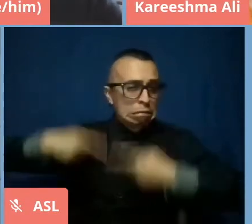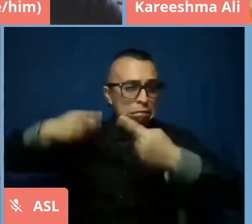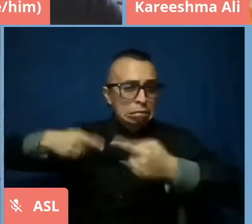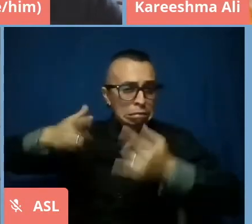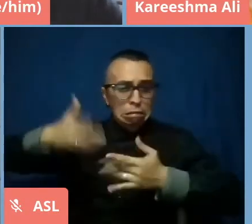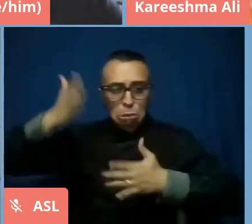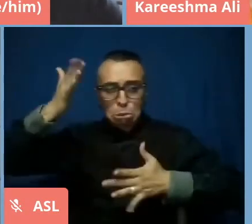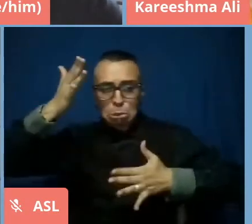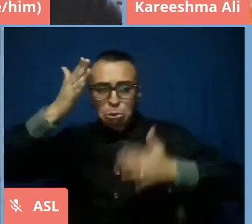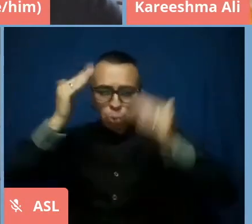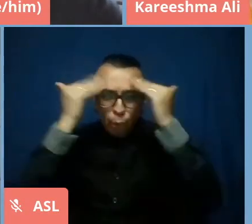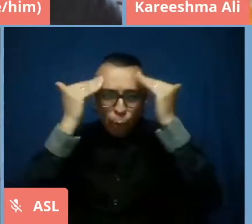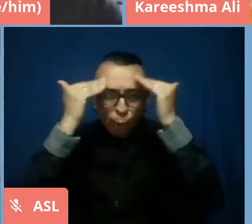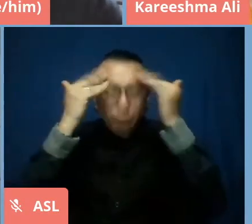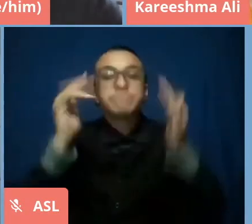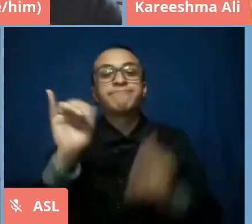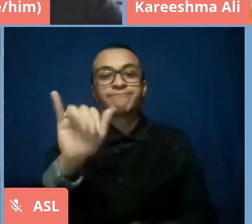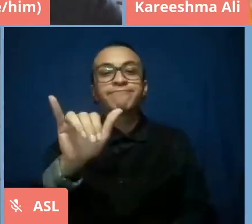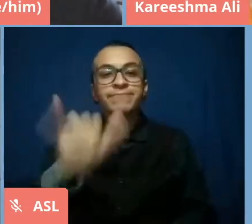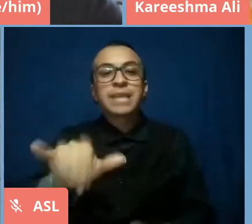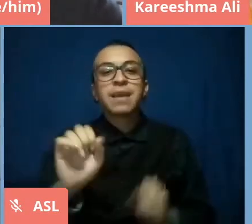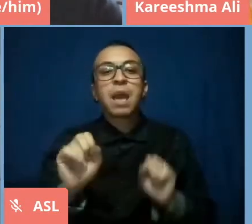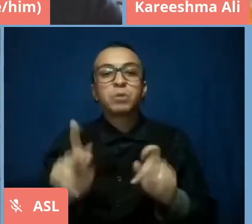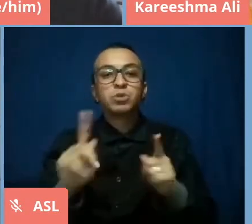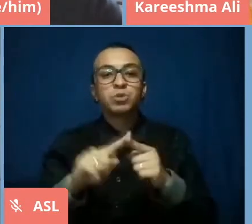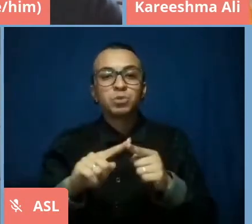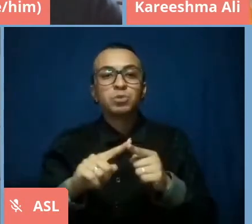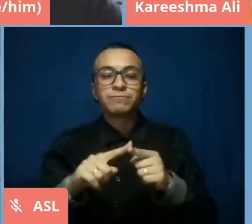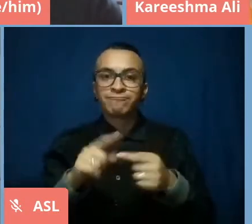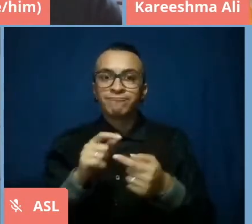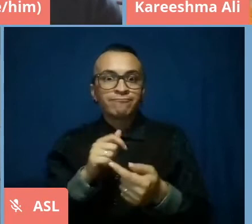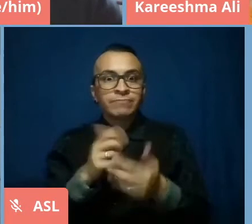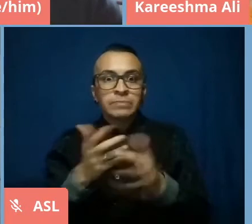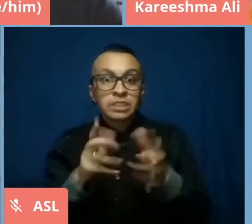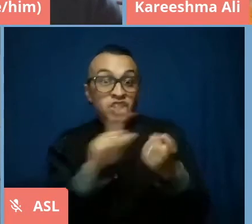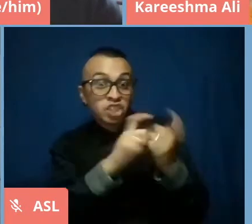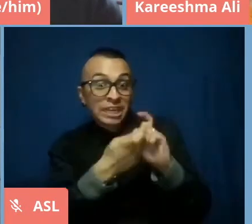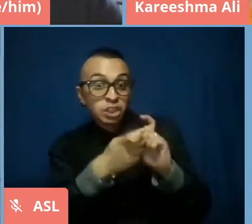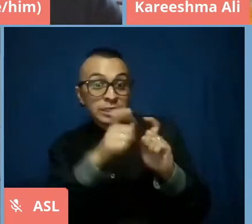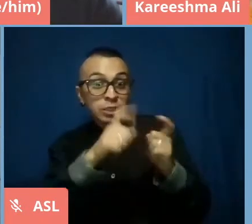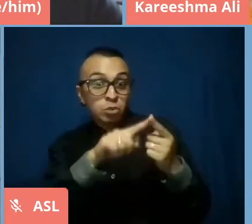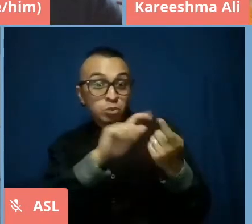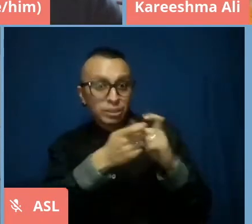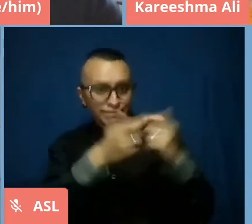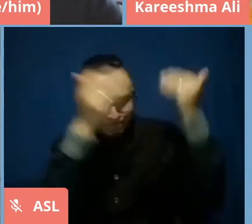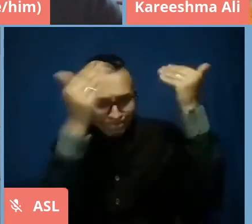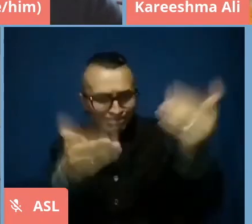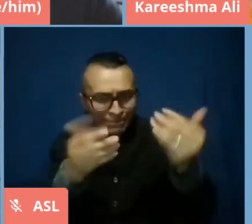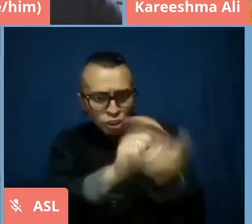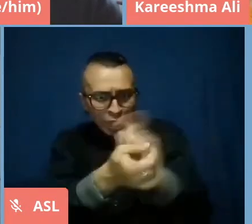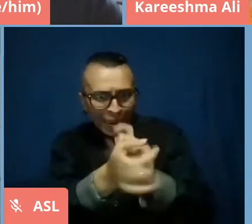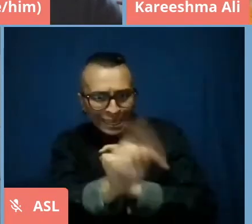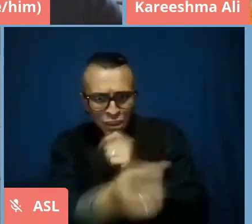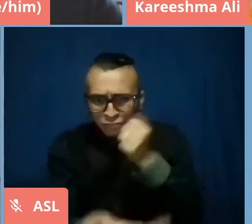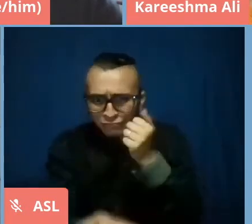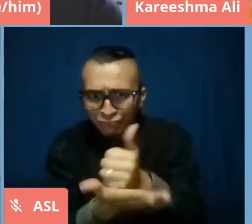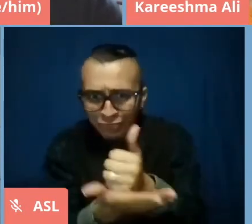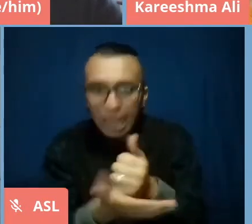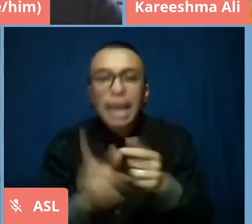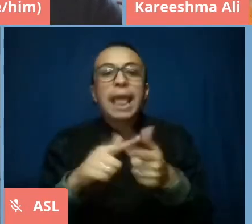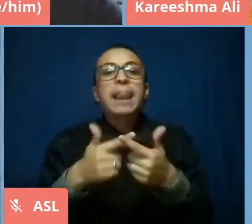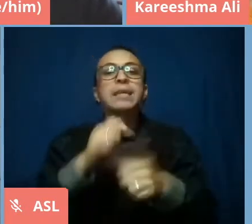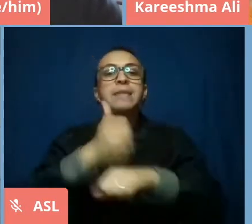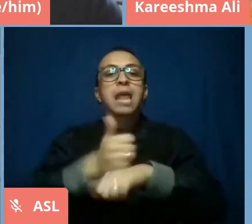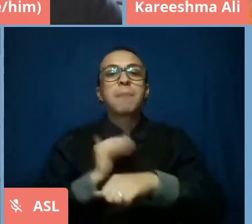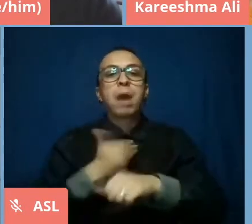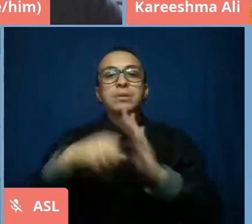is an opportunity to really lean in to the changes that need to happen in our state, and set up our state and